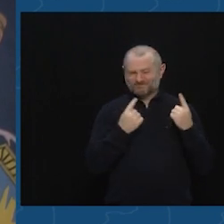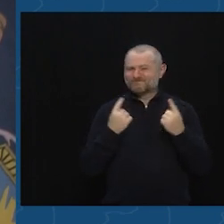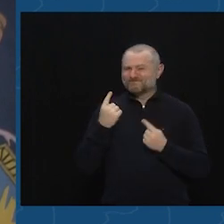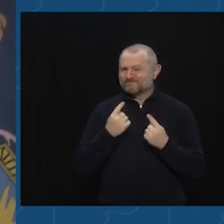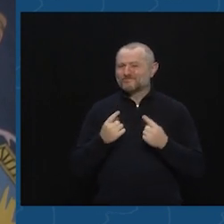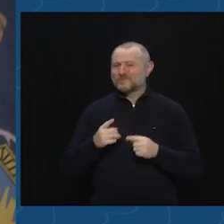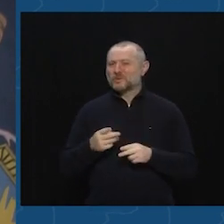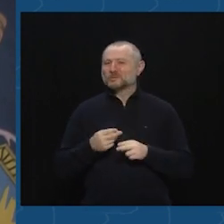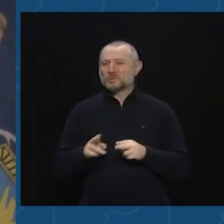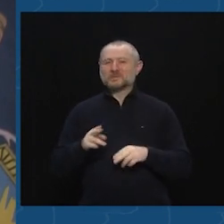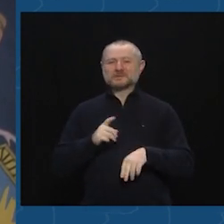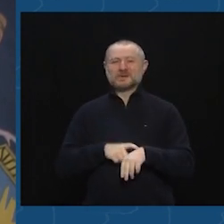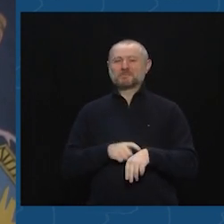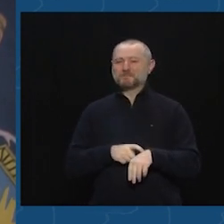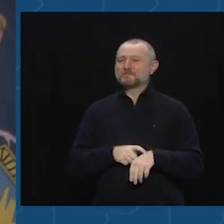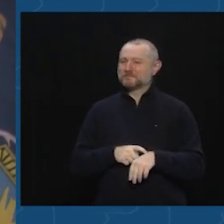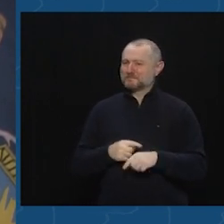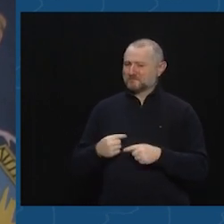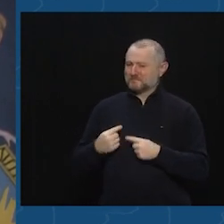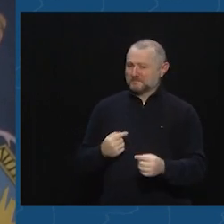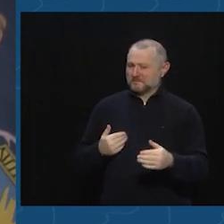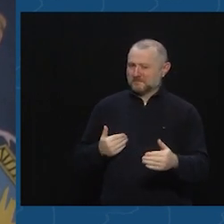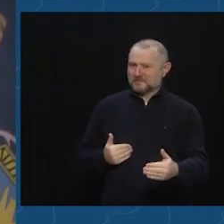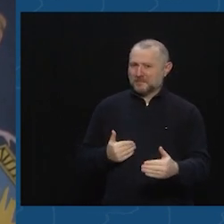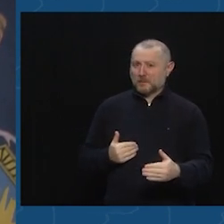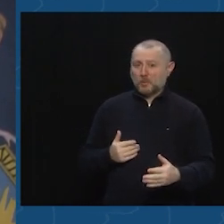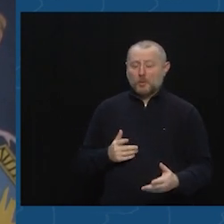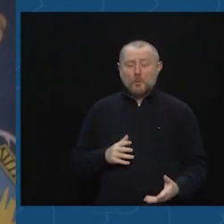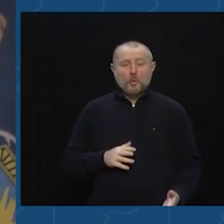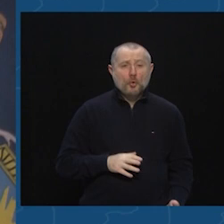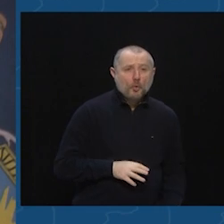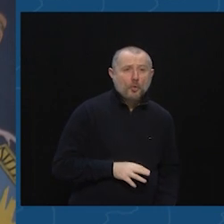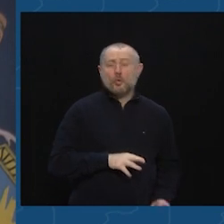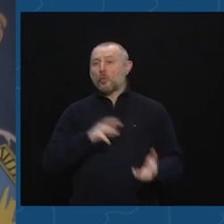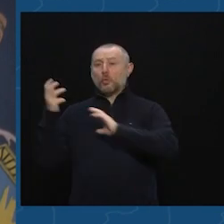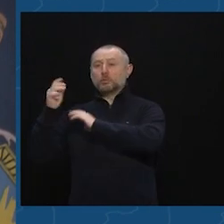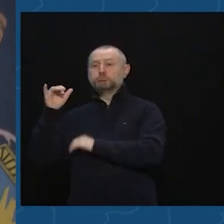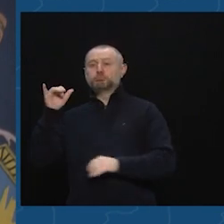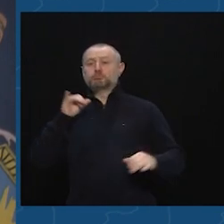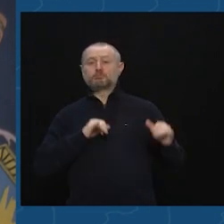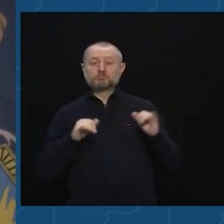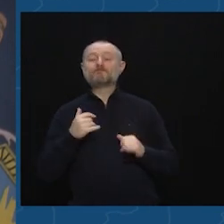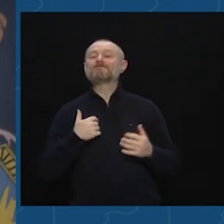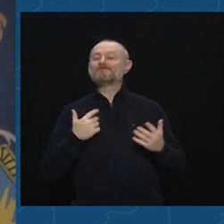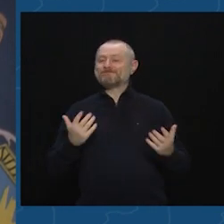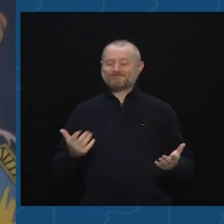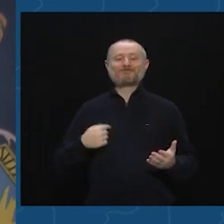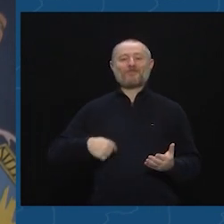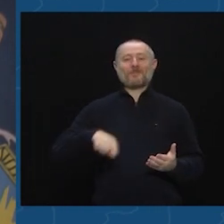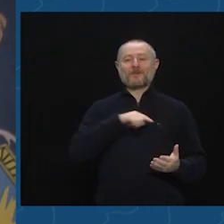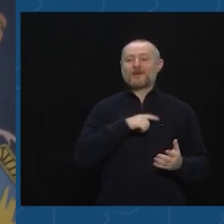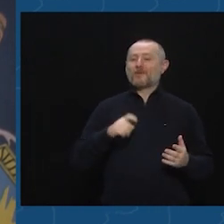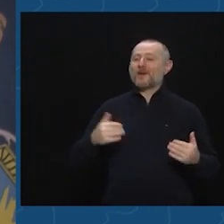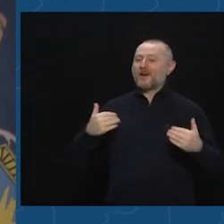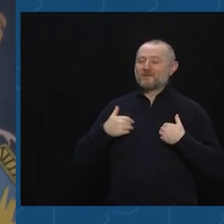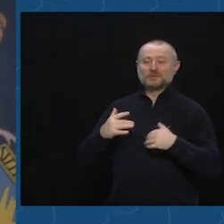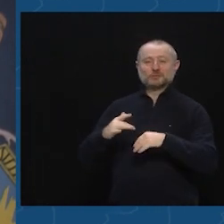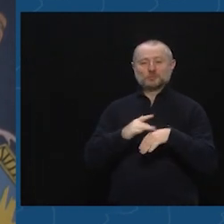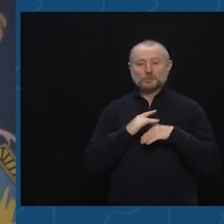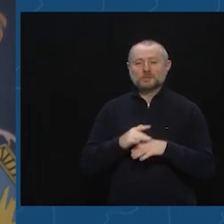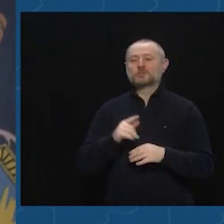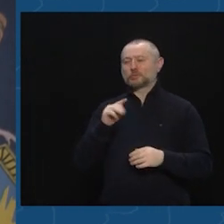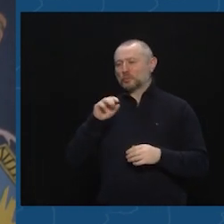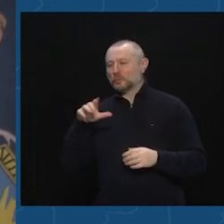a heightened crisis, we also have the resources and the tools and the wherewithal to drive it down quickly.